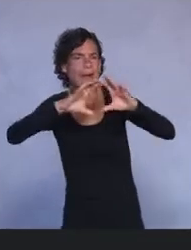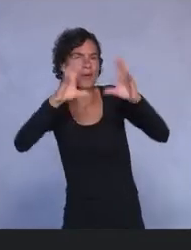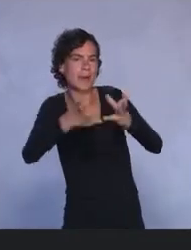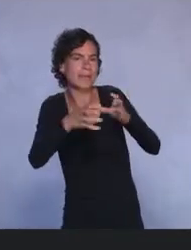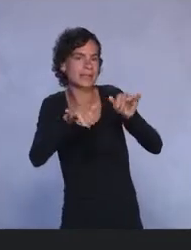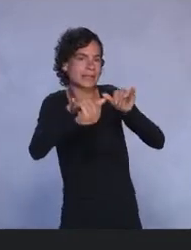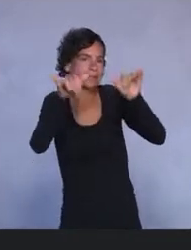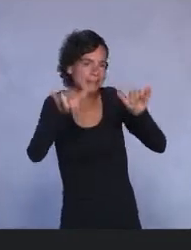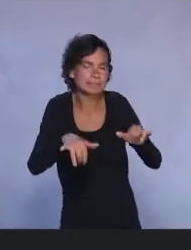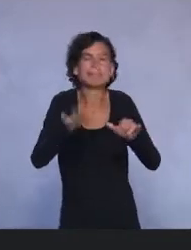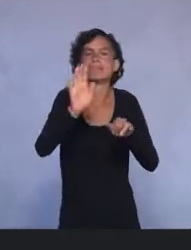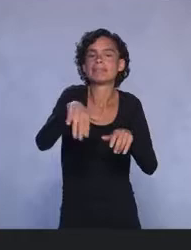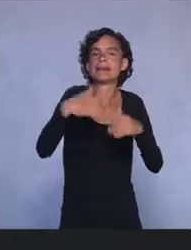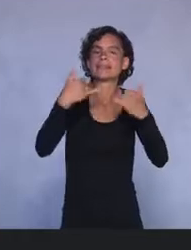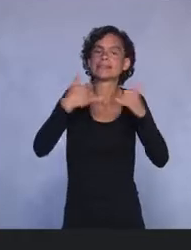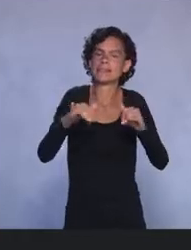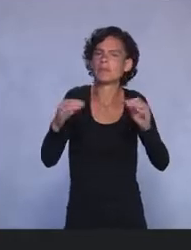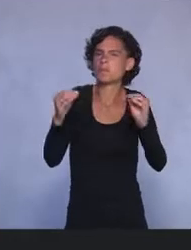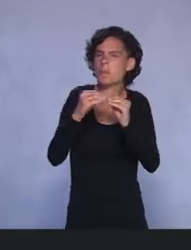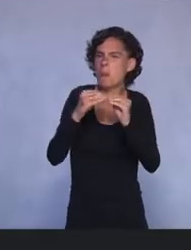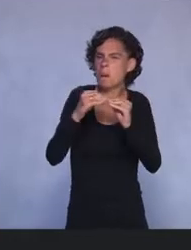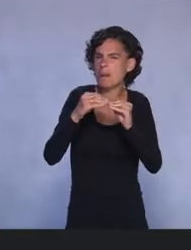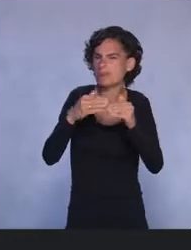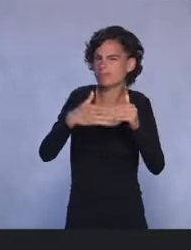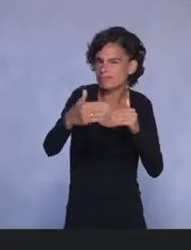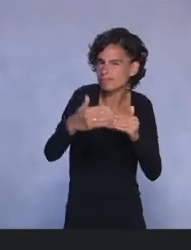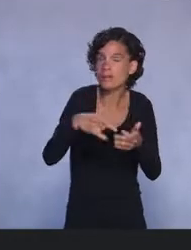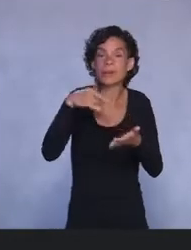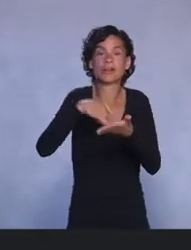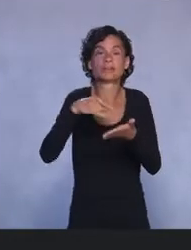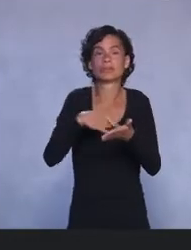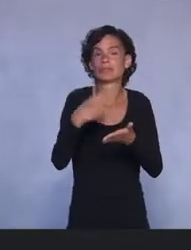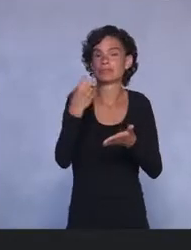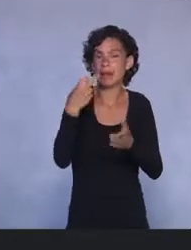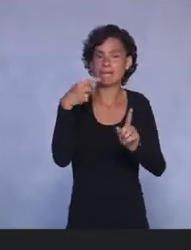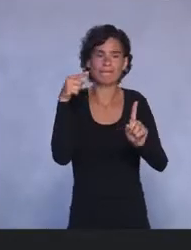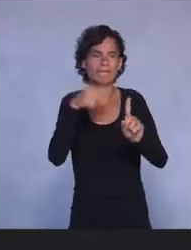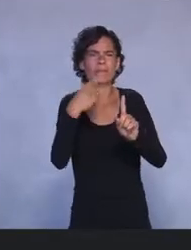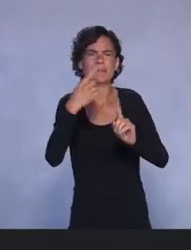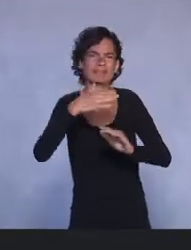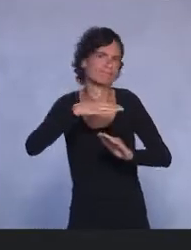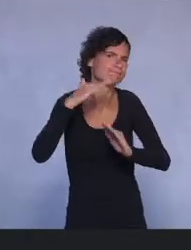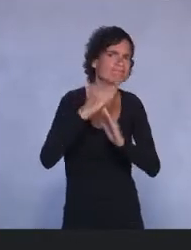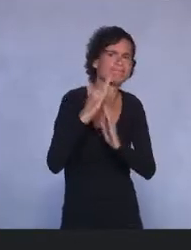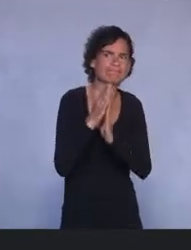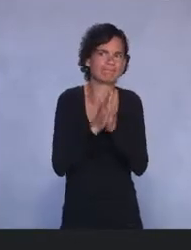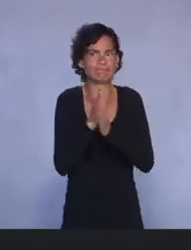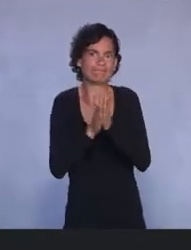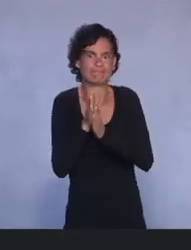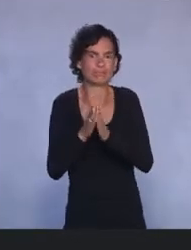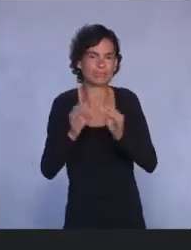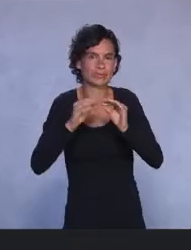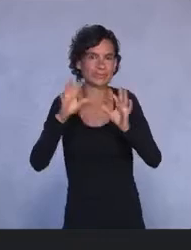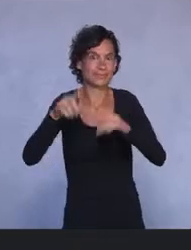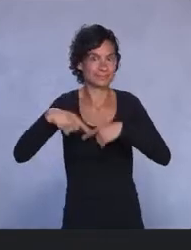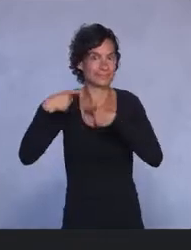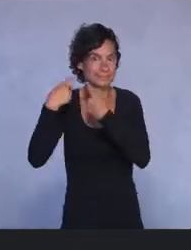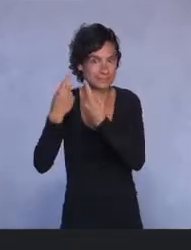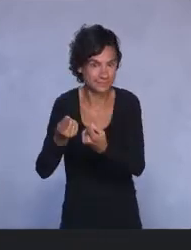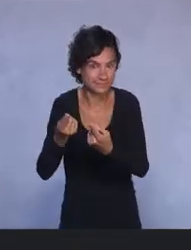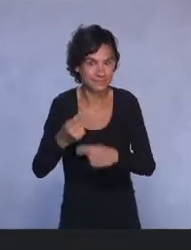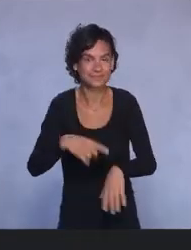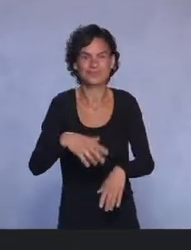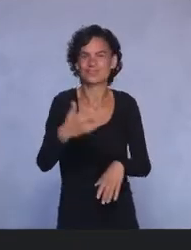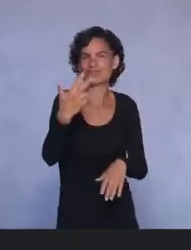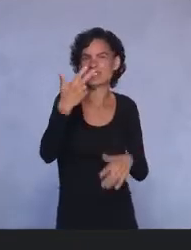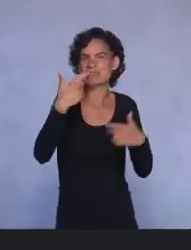so much more to do, and Android 12 is one of our most ambitious releases ever. There are 3 big themes that